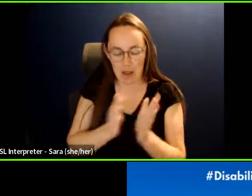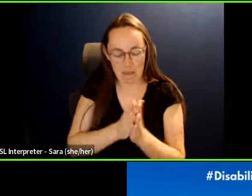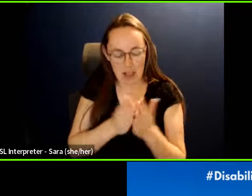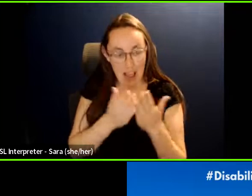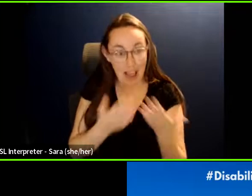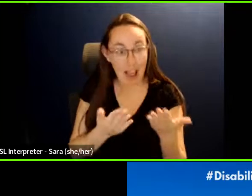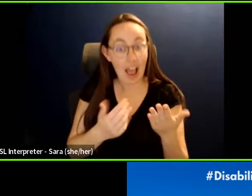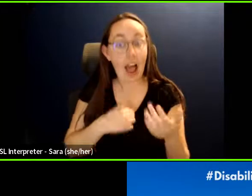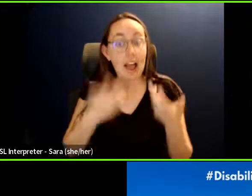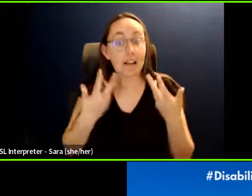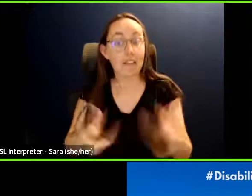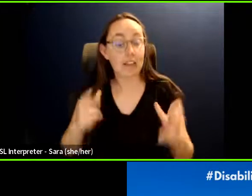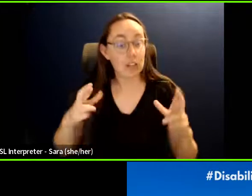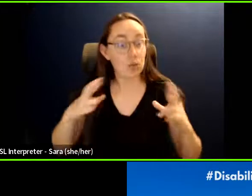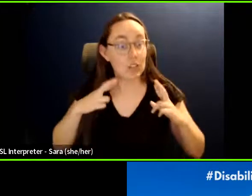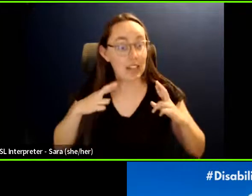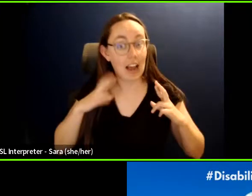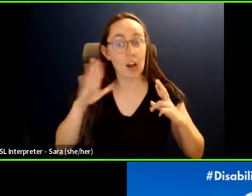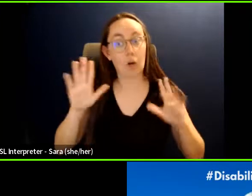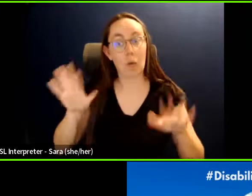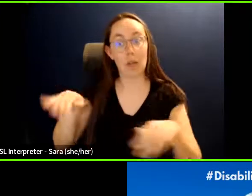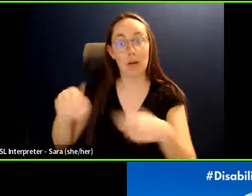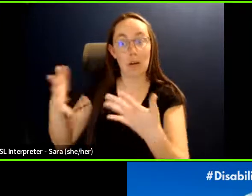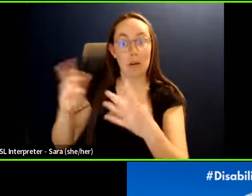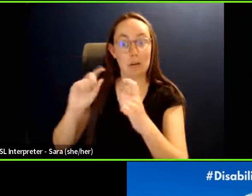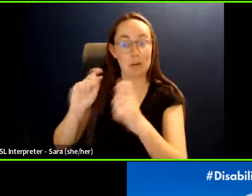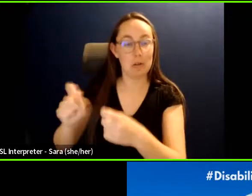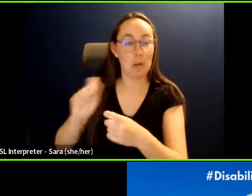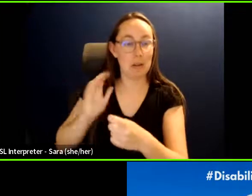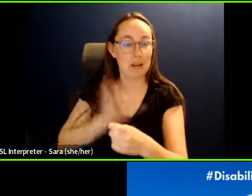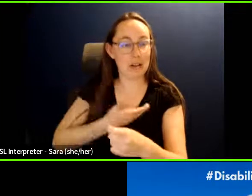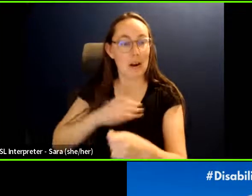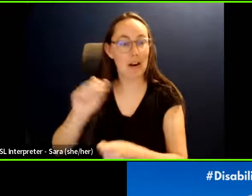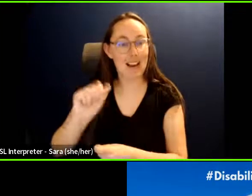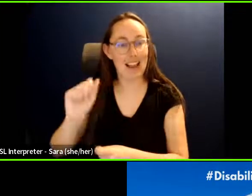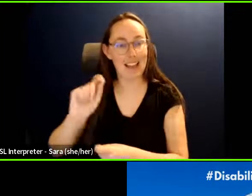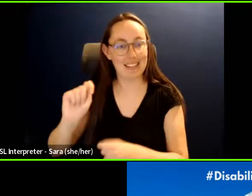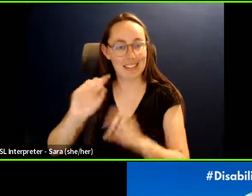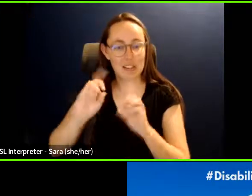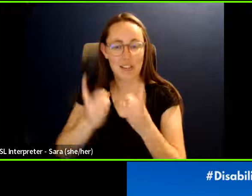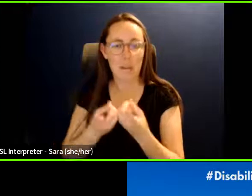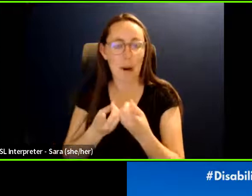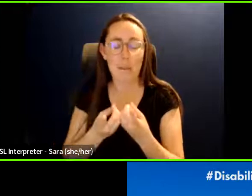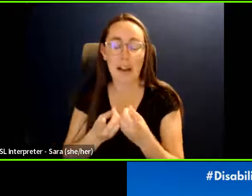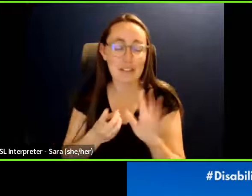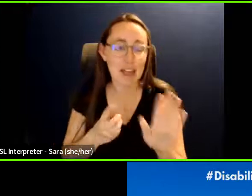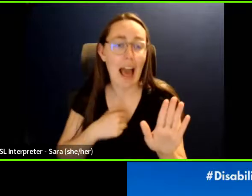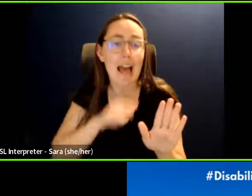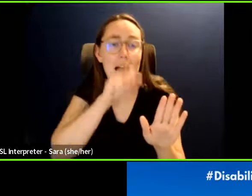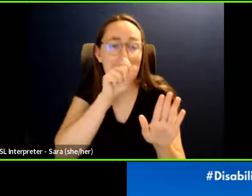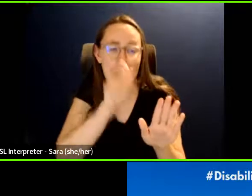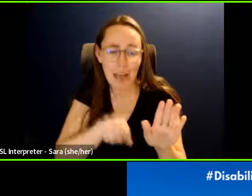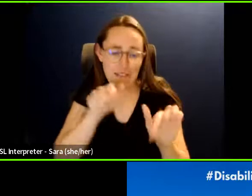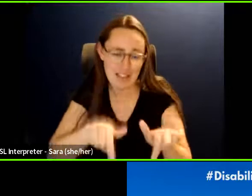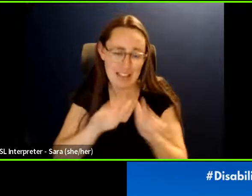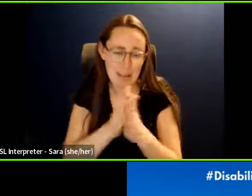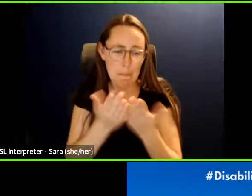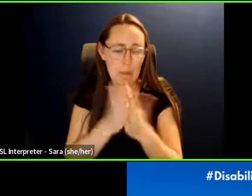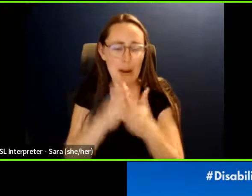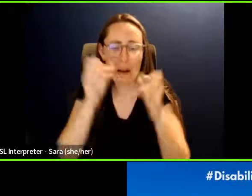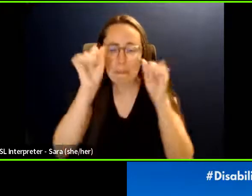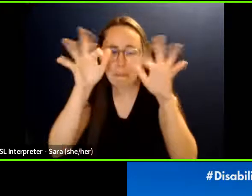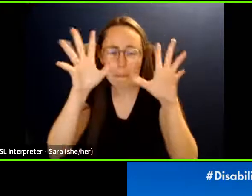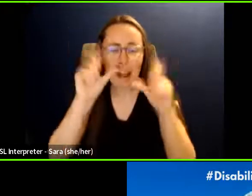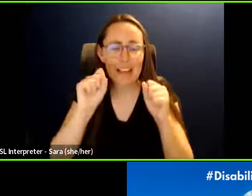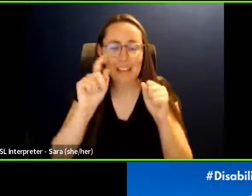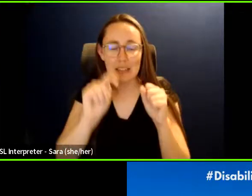I'm going to donate it onto our AT department. And I will say that I have loved this book. This has been an amazing tool. Love